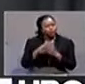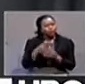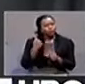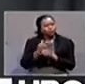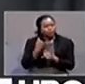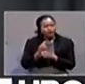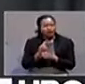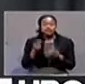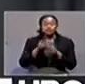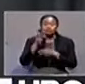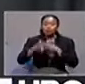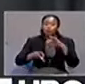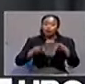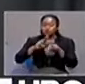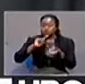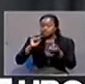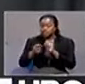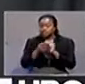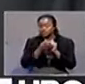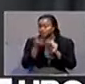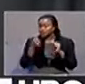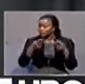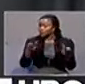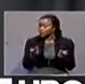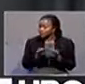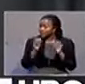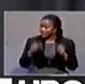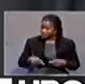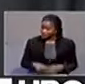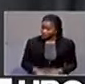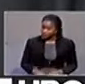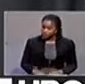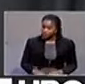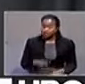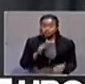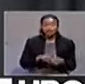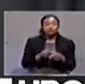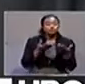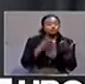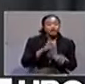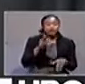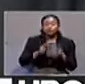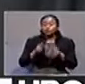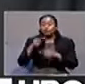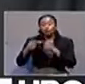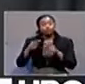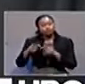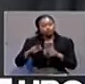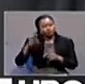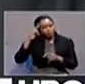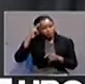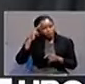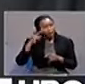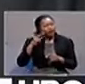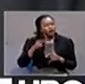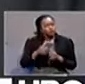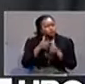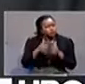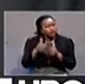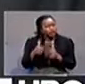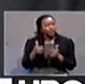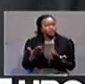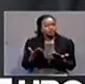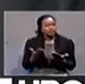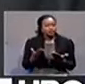making the world a better place, a memorable place when we live? Can we work towards, as Christians,